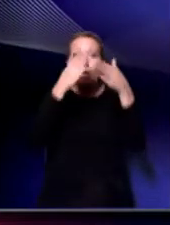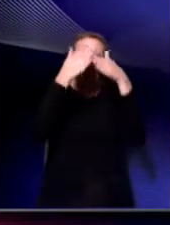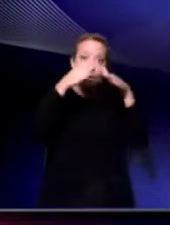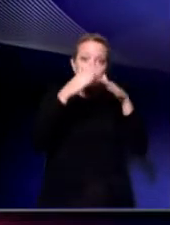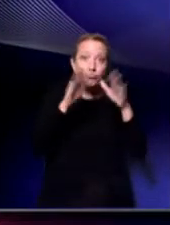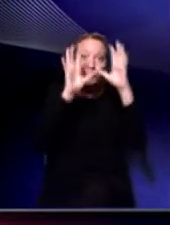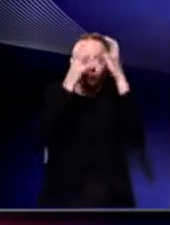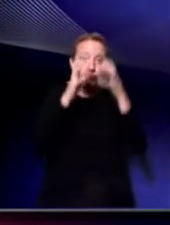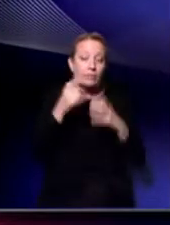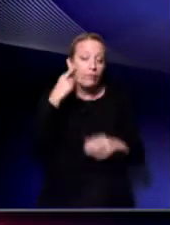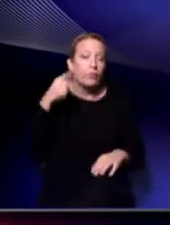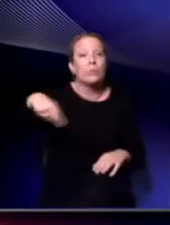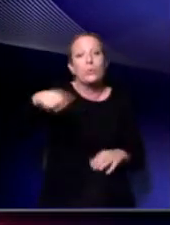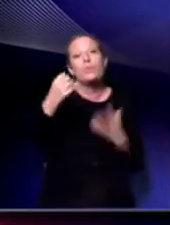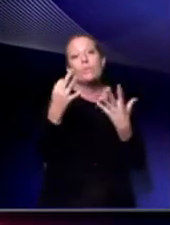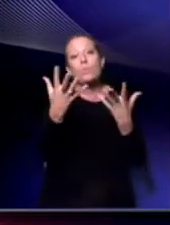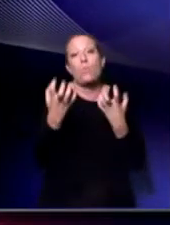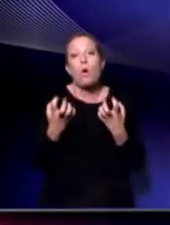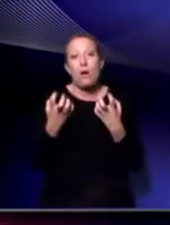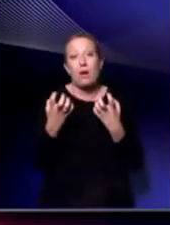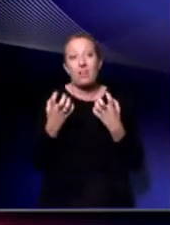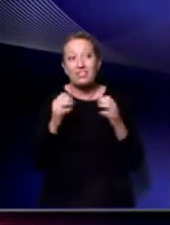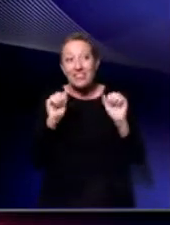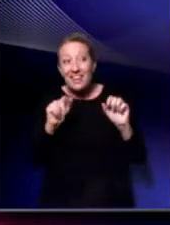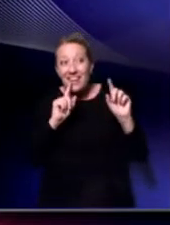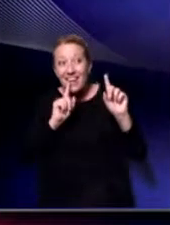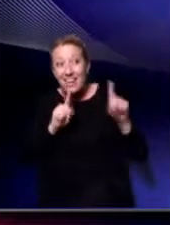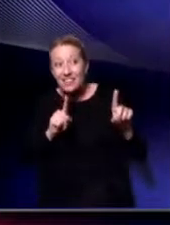any questions, or can I clarify anything at this time?